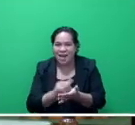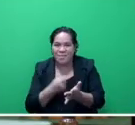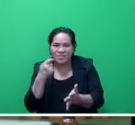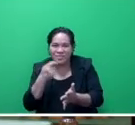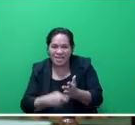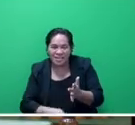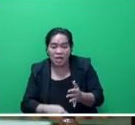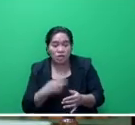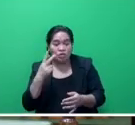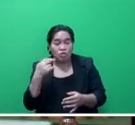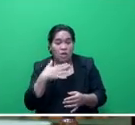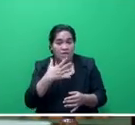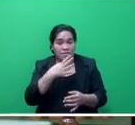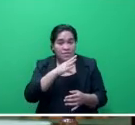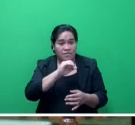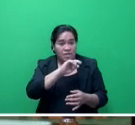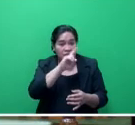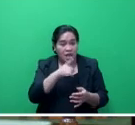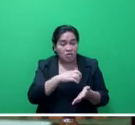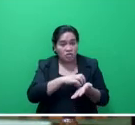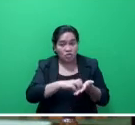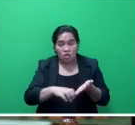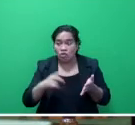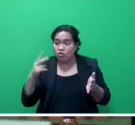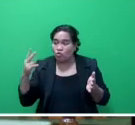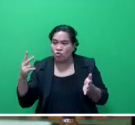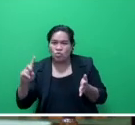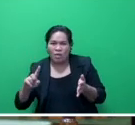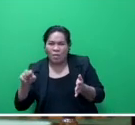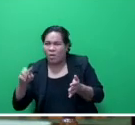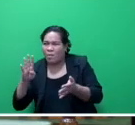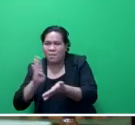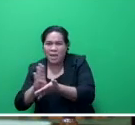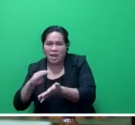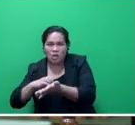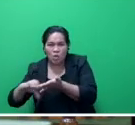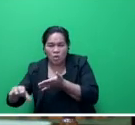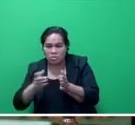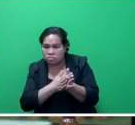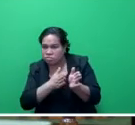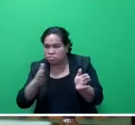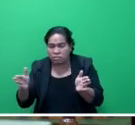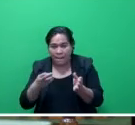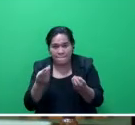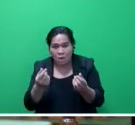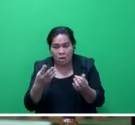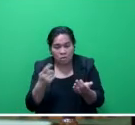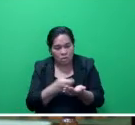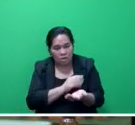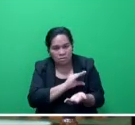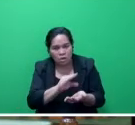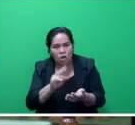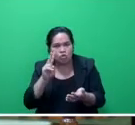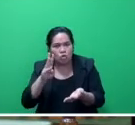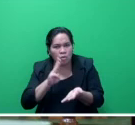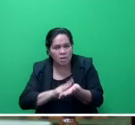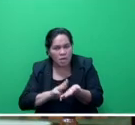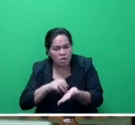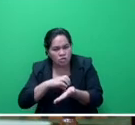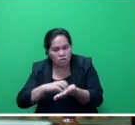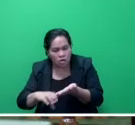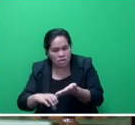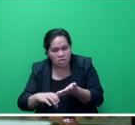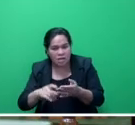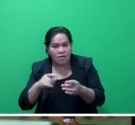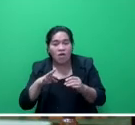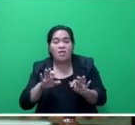$250,000 to $1 million, a 7-year tax holiday for investments between $1 million to $2 million, and a 13-year tax